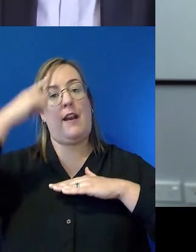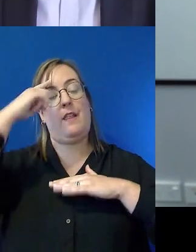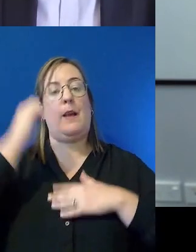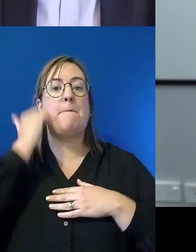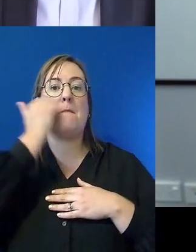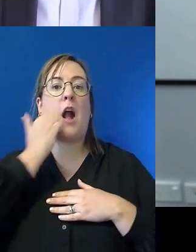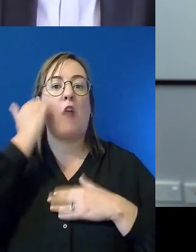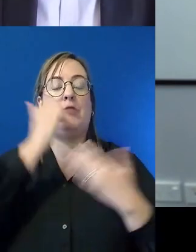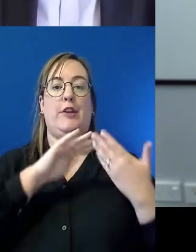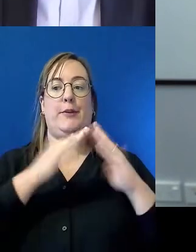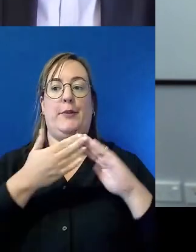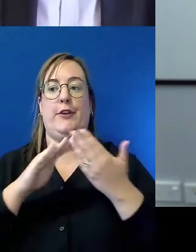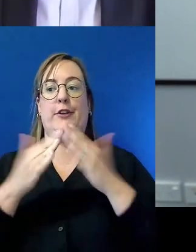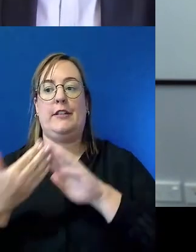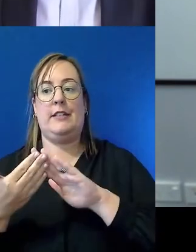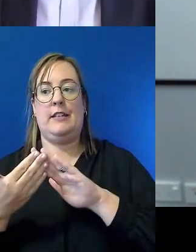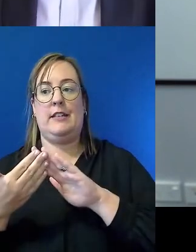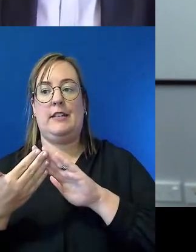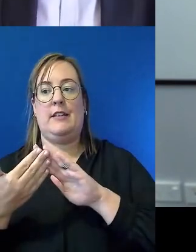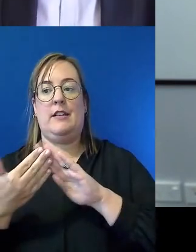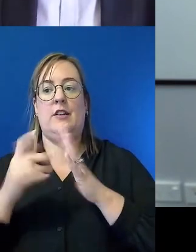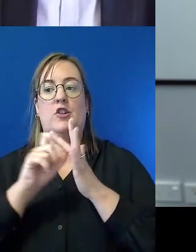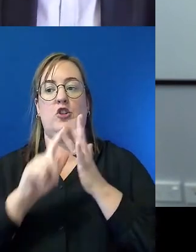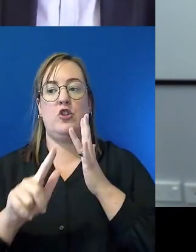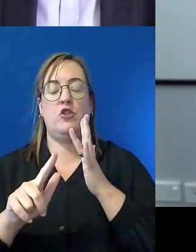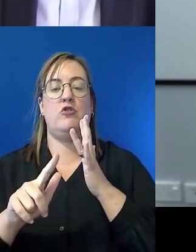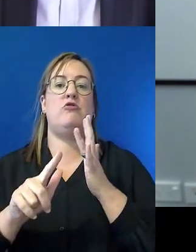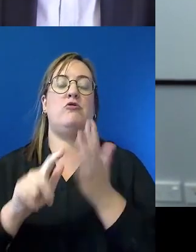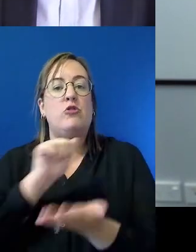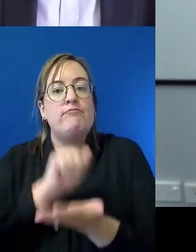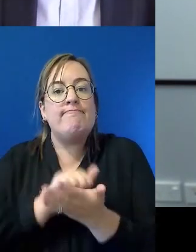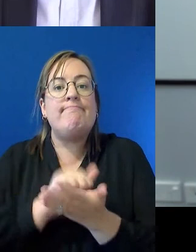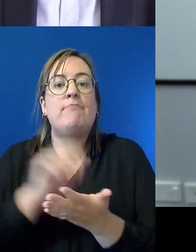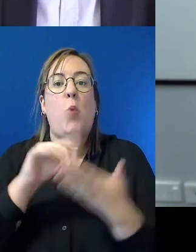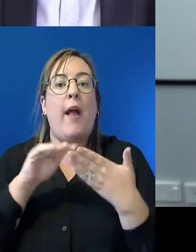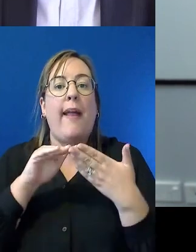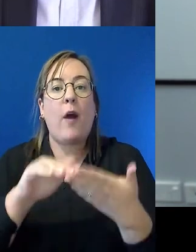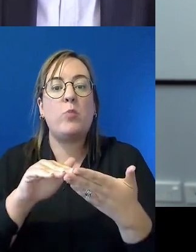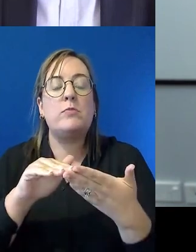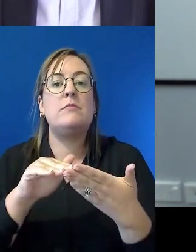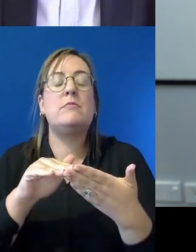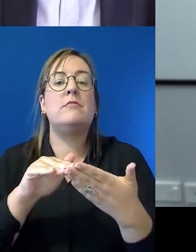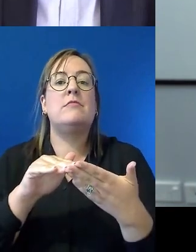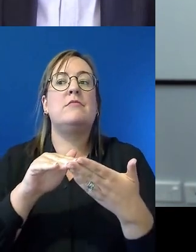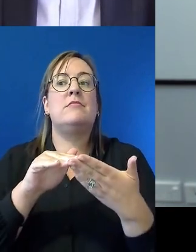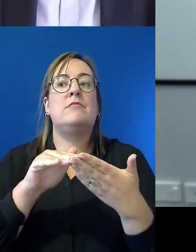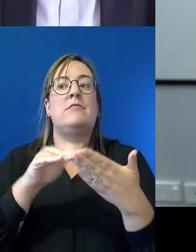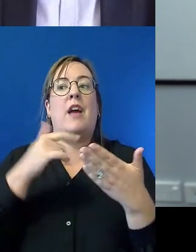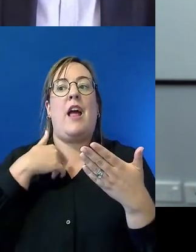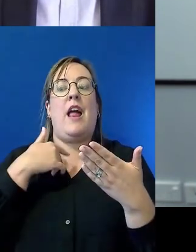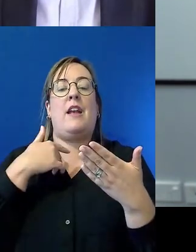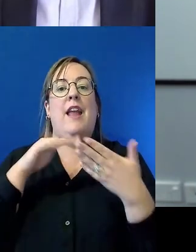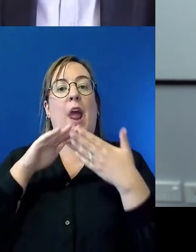communities to actually do their magic that could be helpful in treating the issues for their own whānau